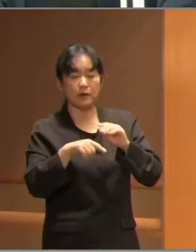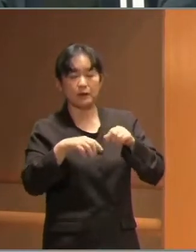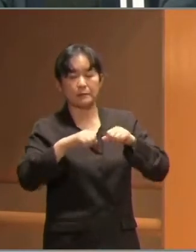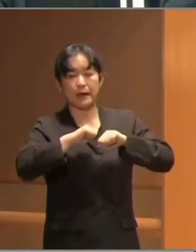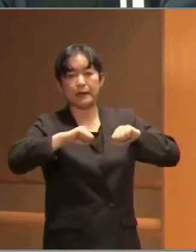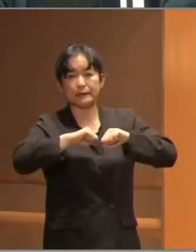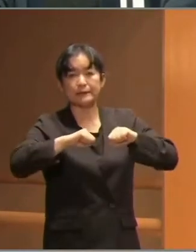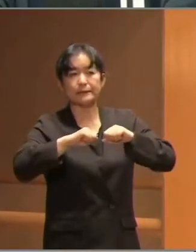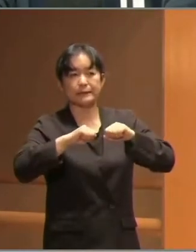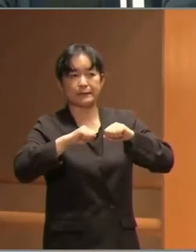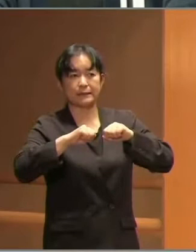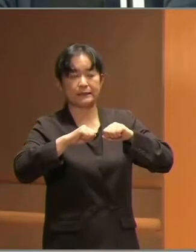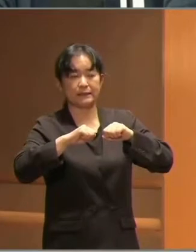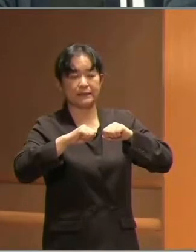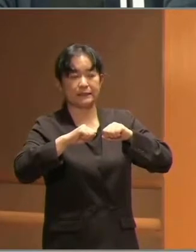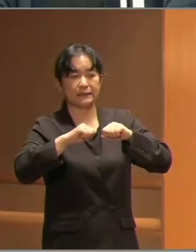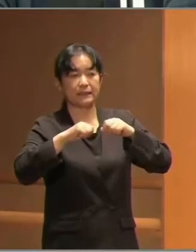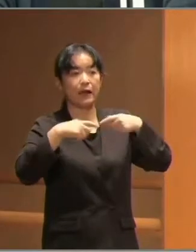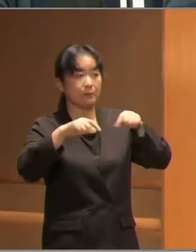And here